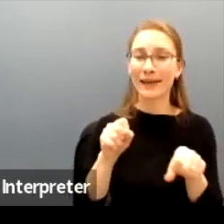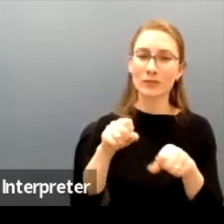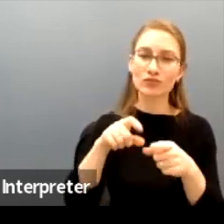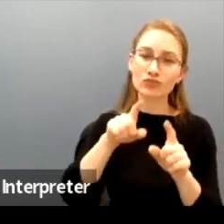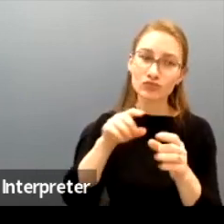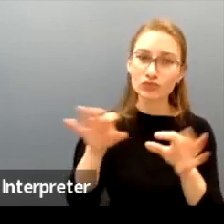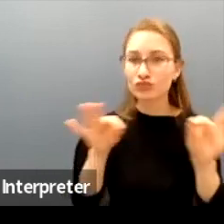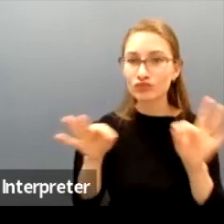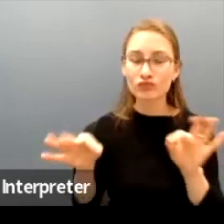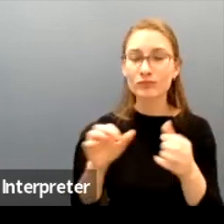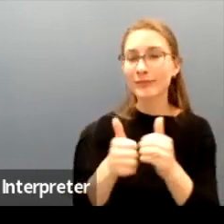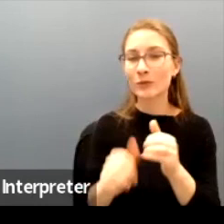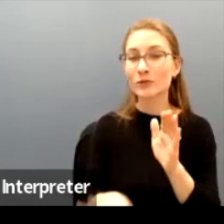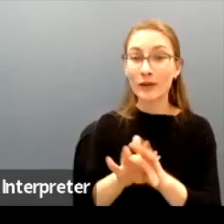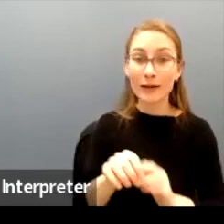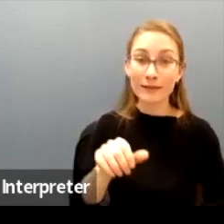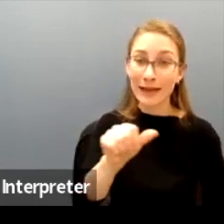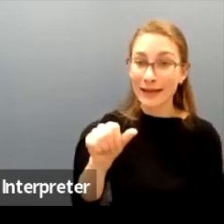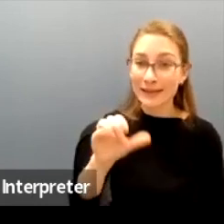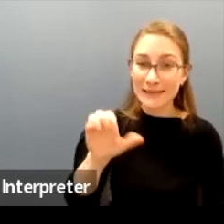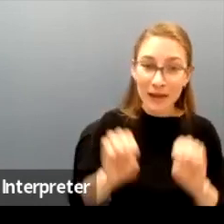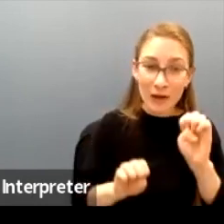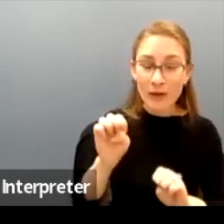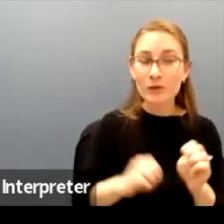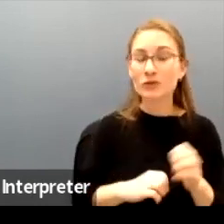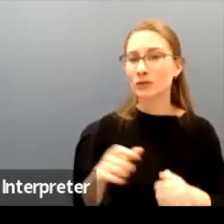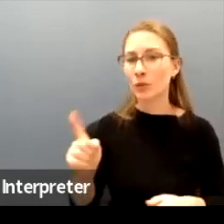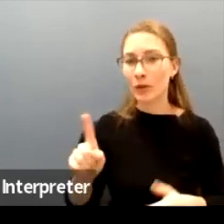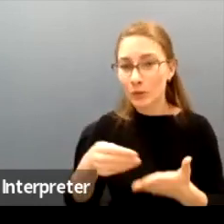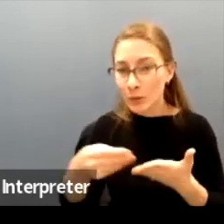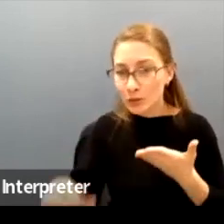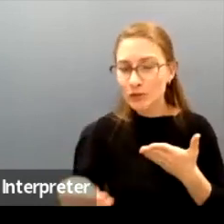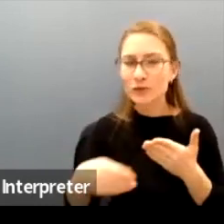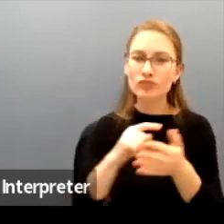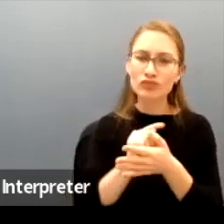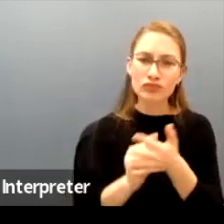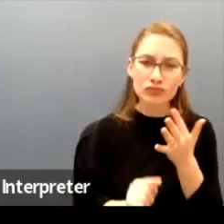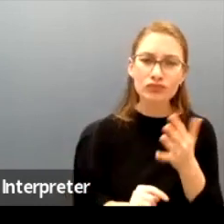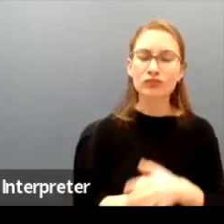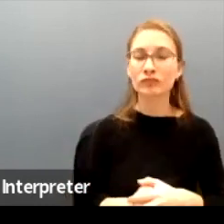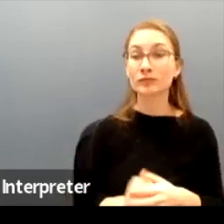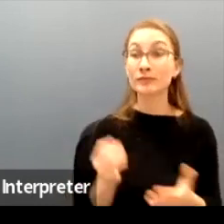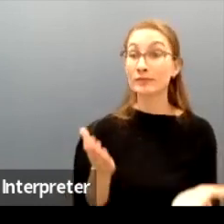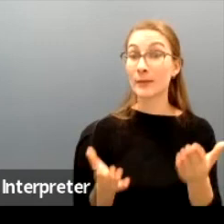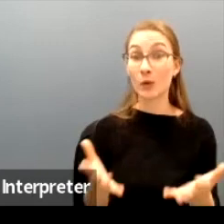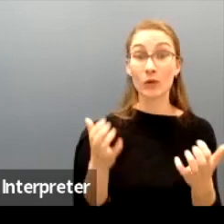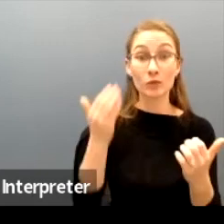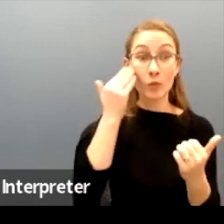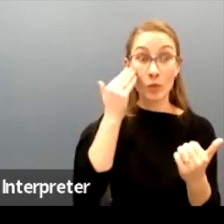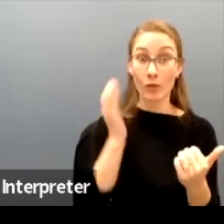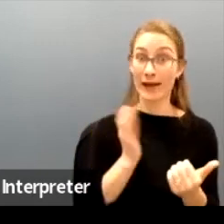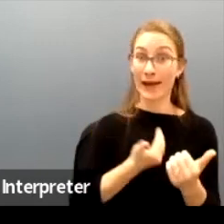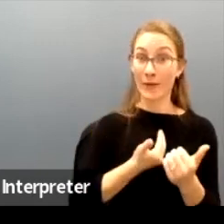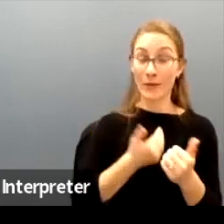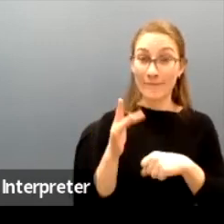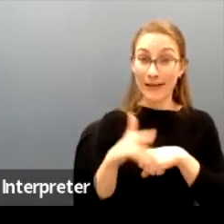where you can get an AAC evaluation, where you can purchase a specific device. Maybe you want to figure out what devices we have on hand so you